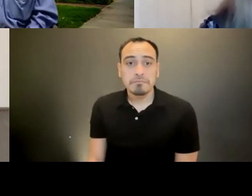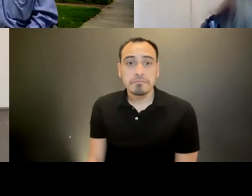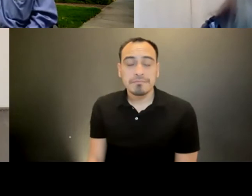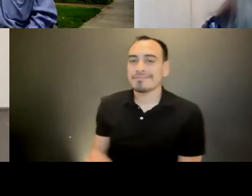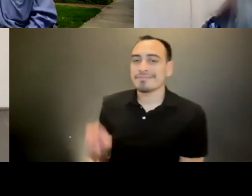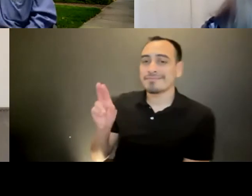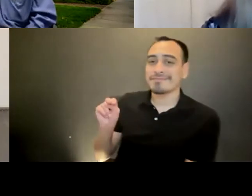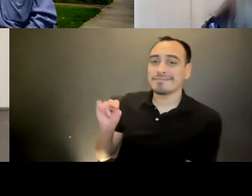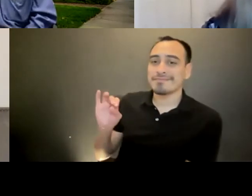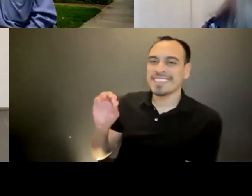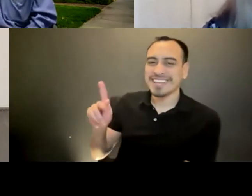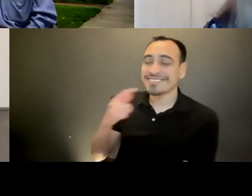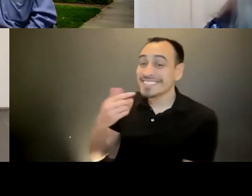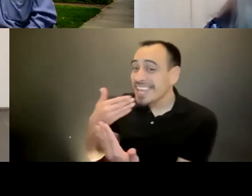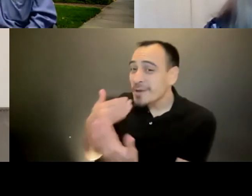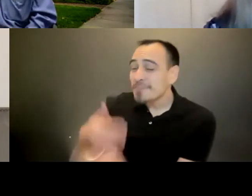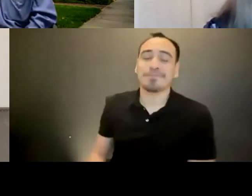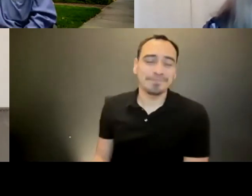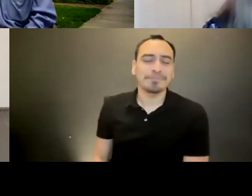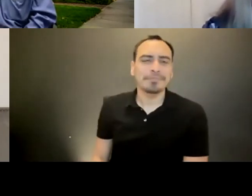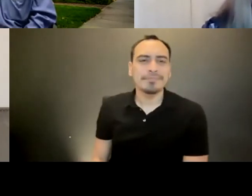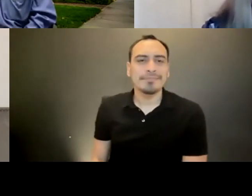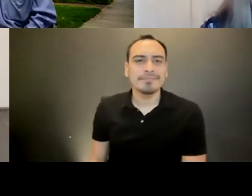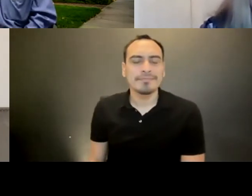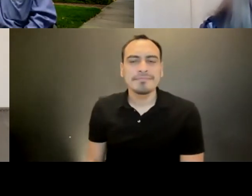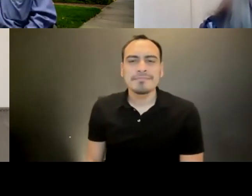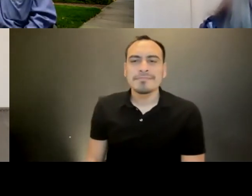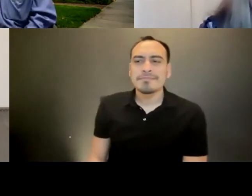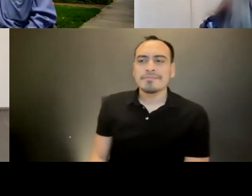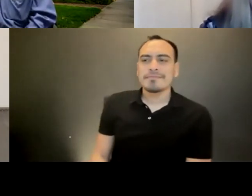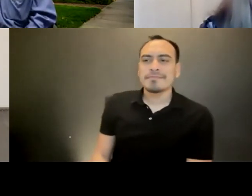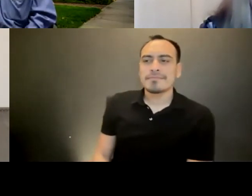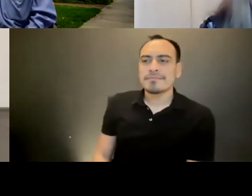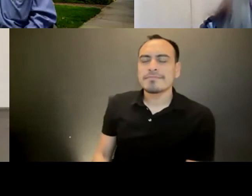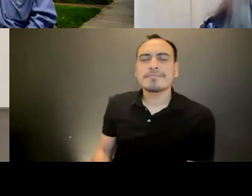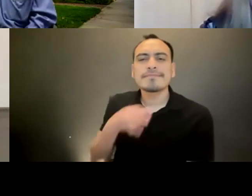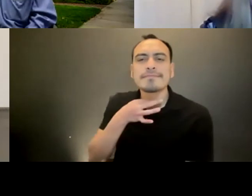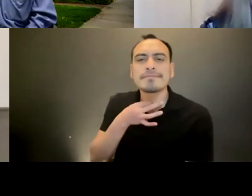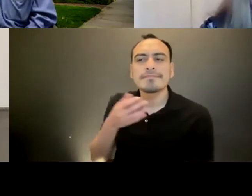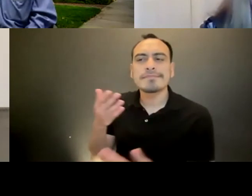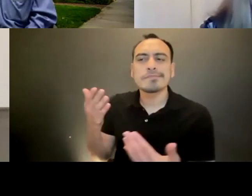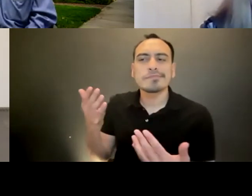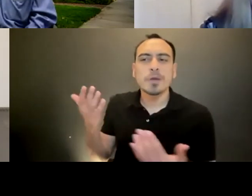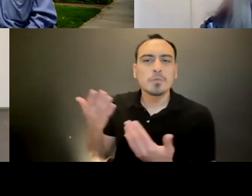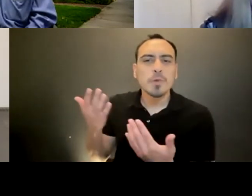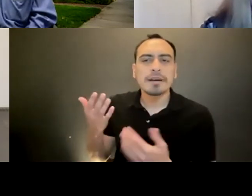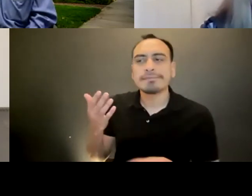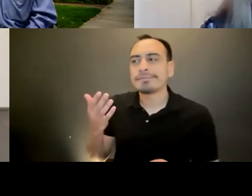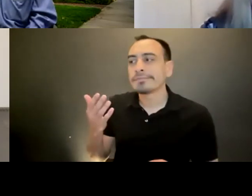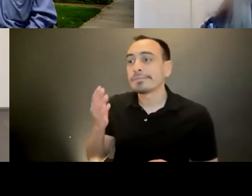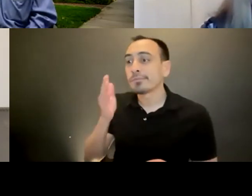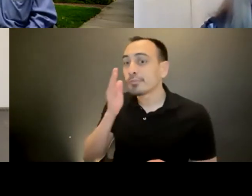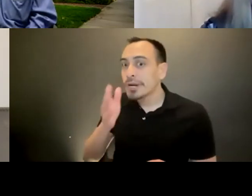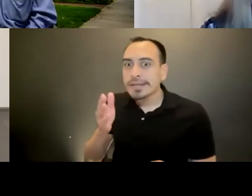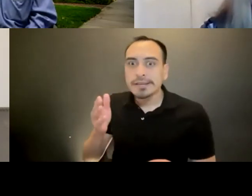Right, thank you. So kind of along these lines, what will determine whether a booster shot is